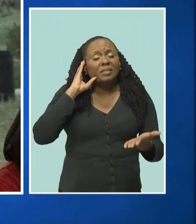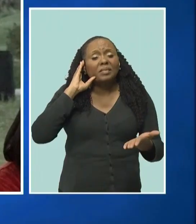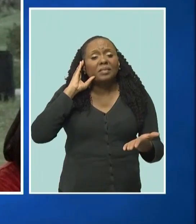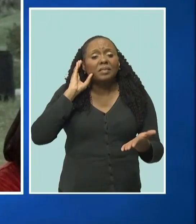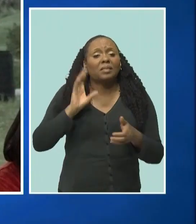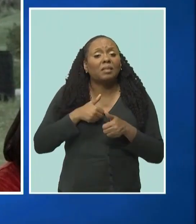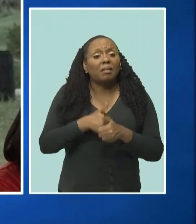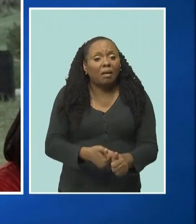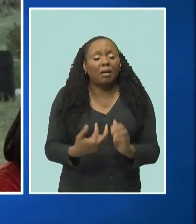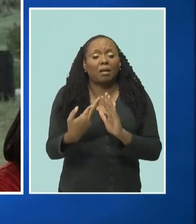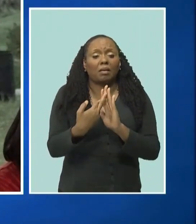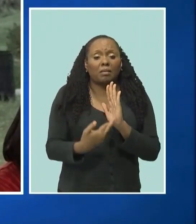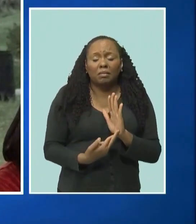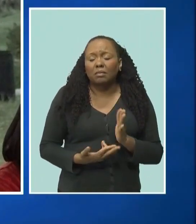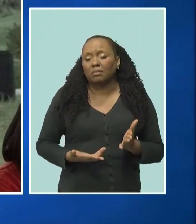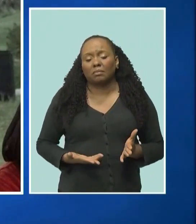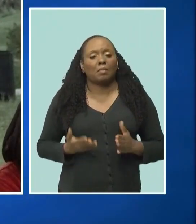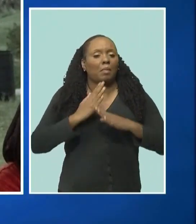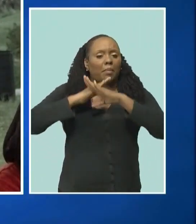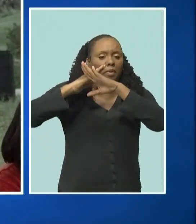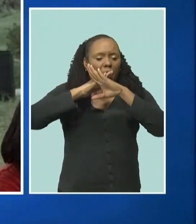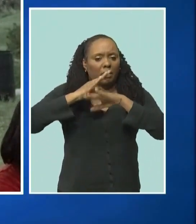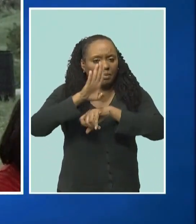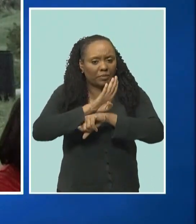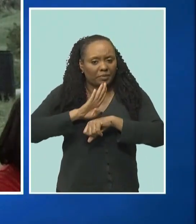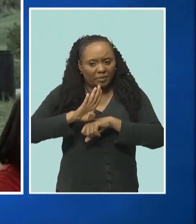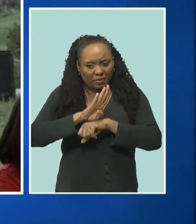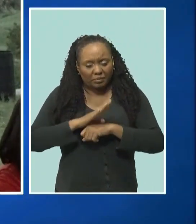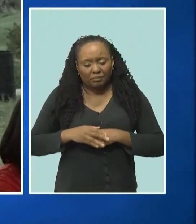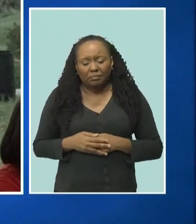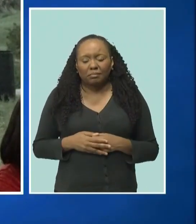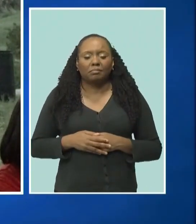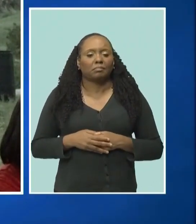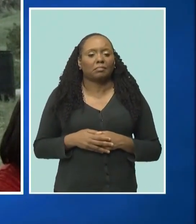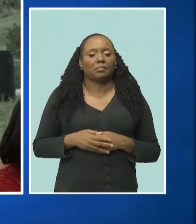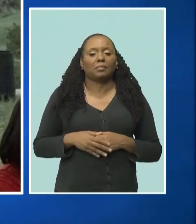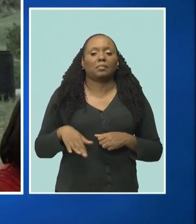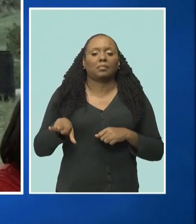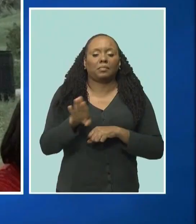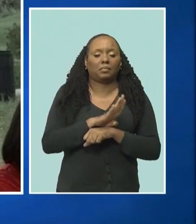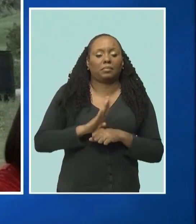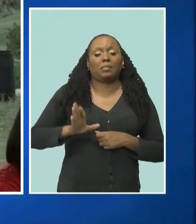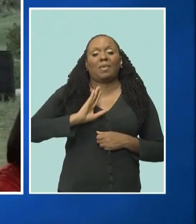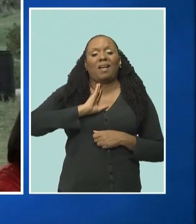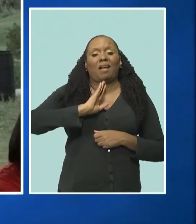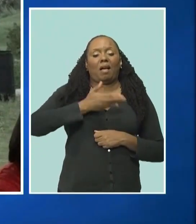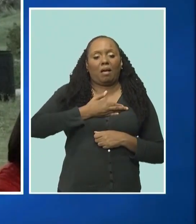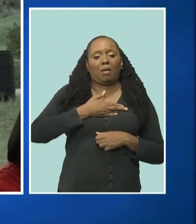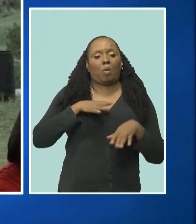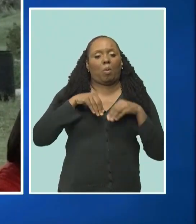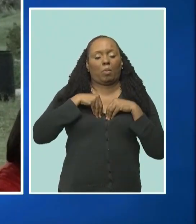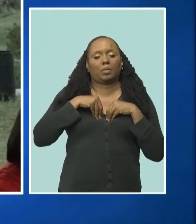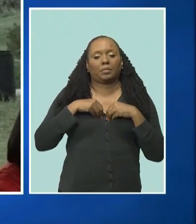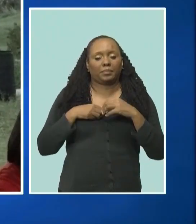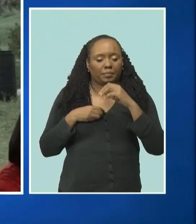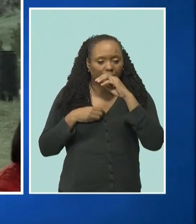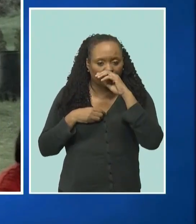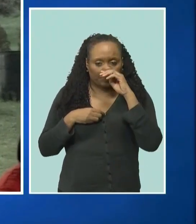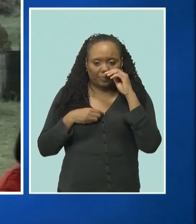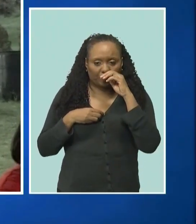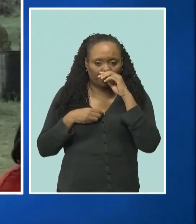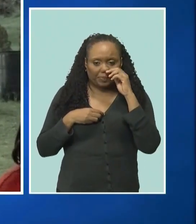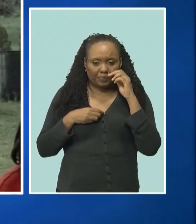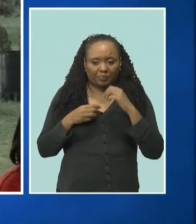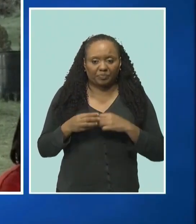the protocols and make sure we protect Barbados, because Barbados is our very own. And the moment you try a